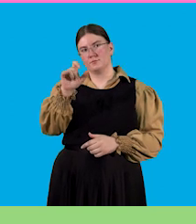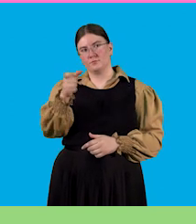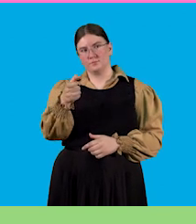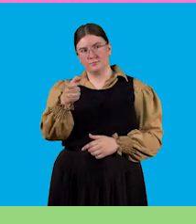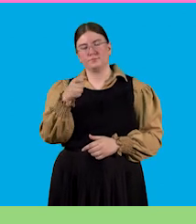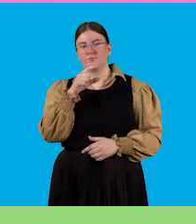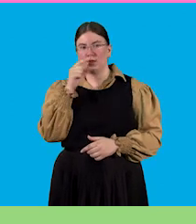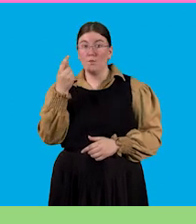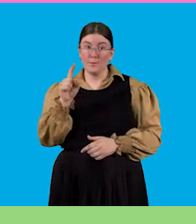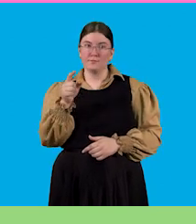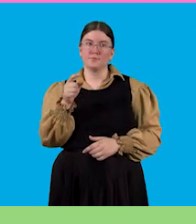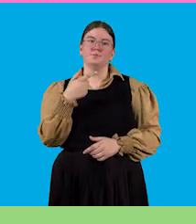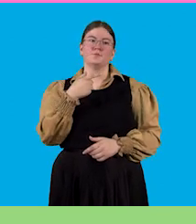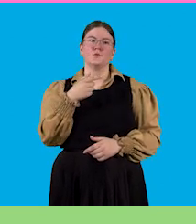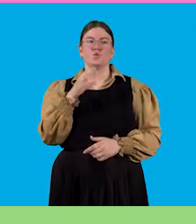the uterus.